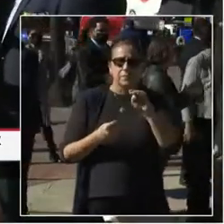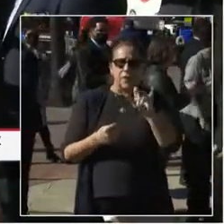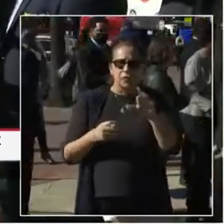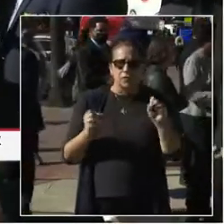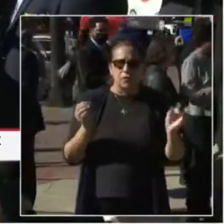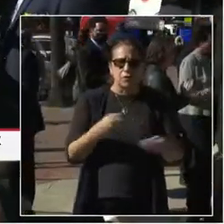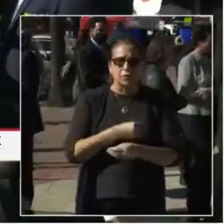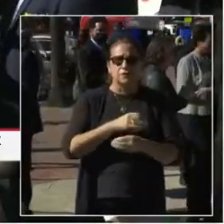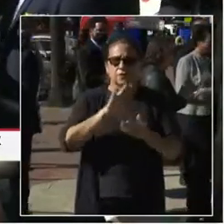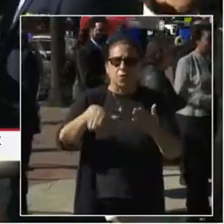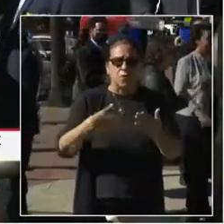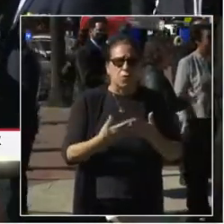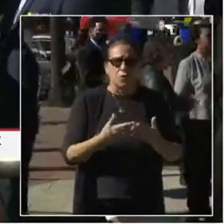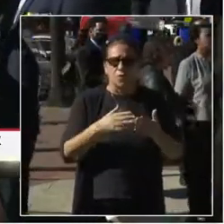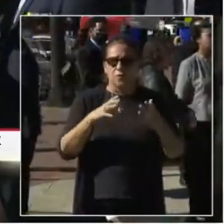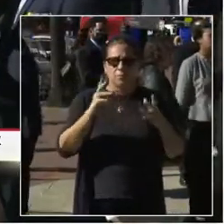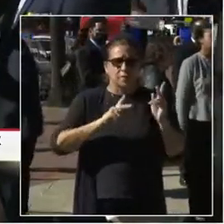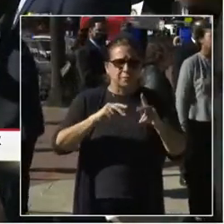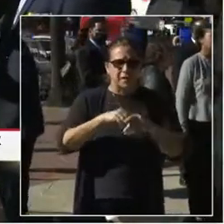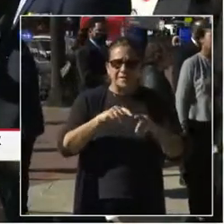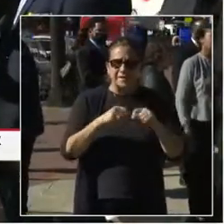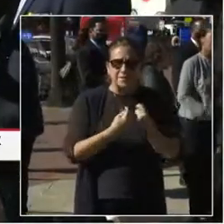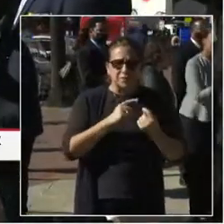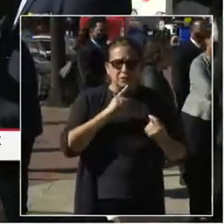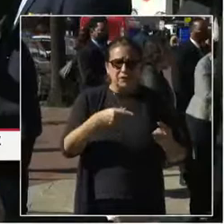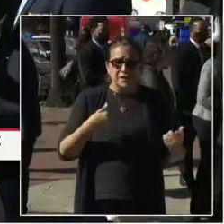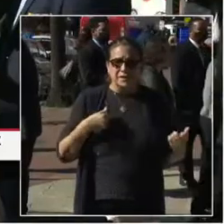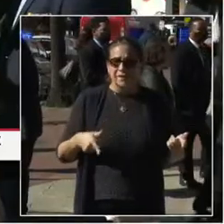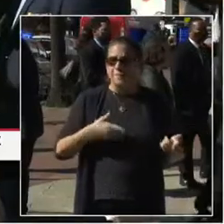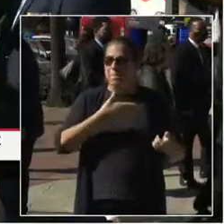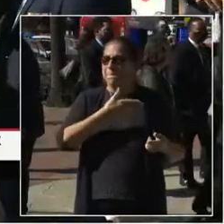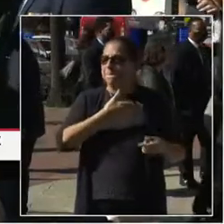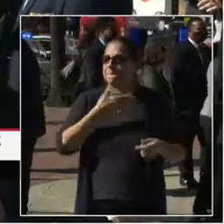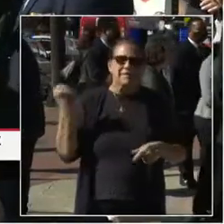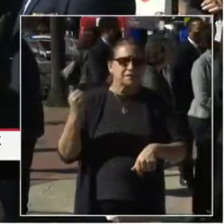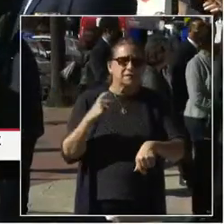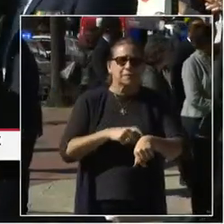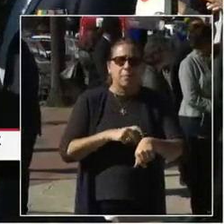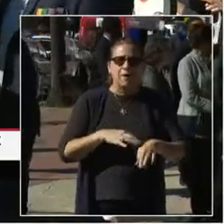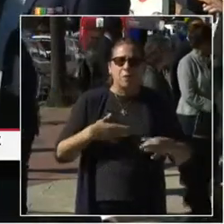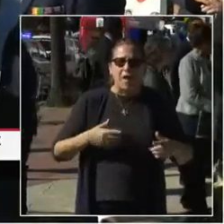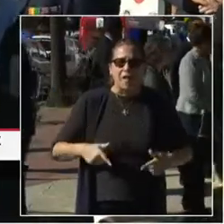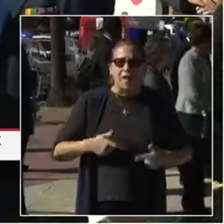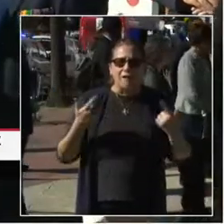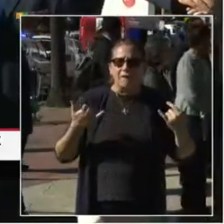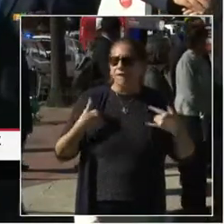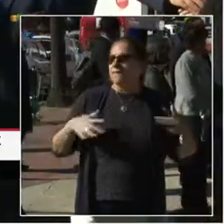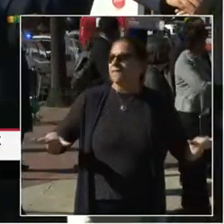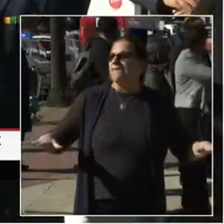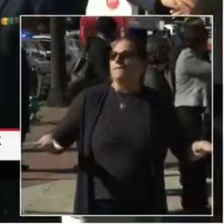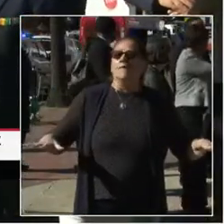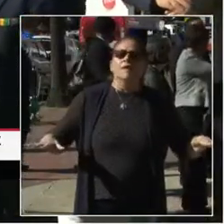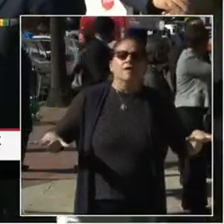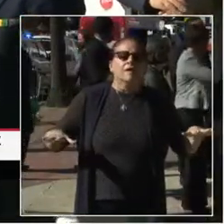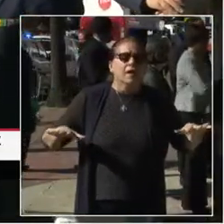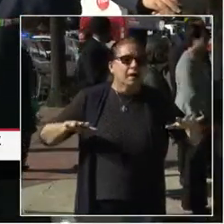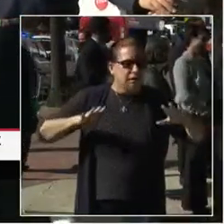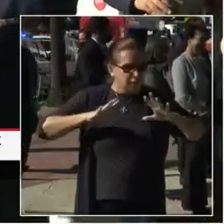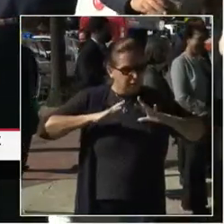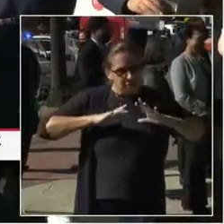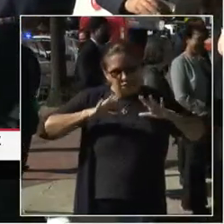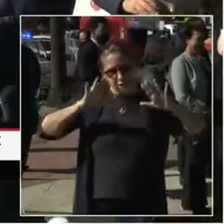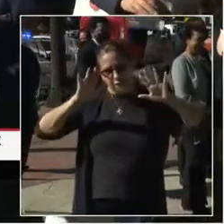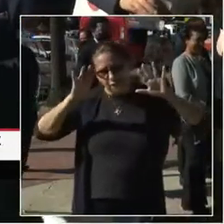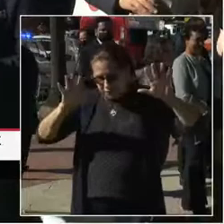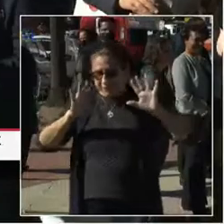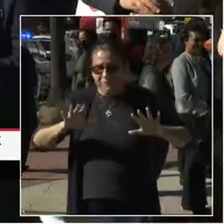the best time of my life. Just under you, my dear. Yeah, this is wonderful. And Thank you.